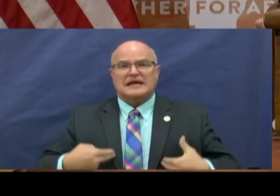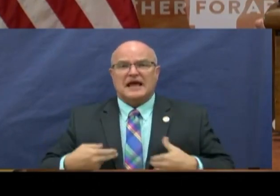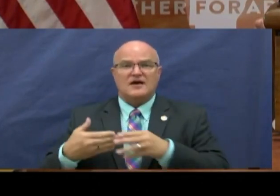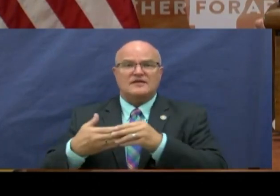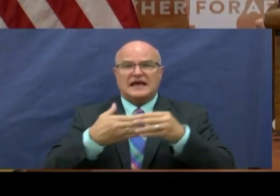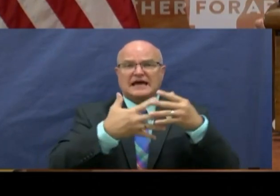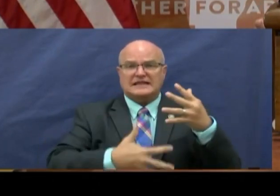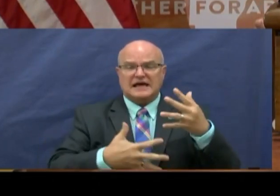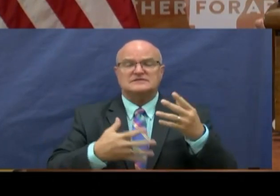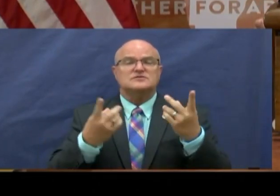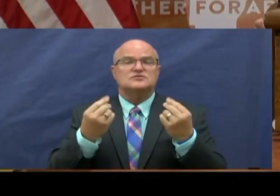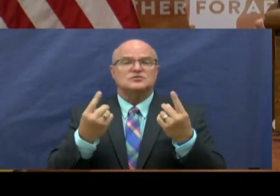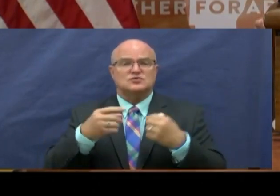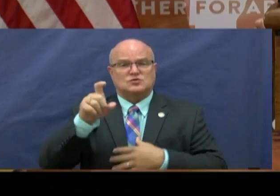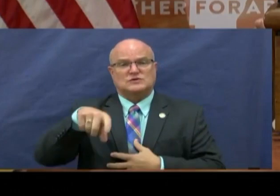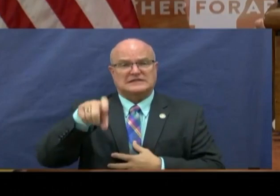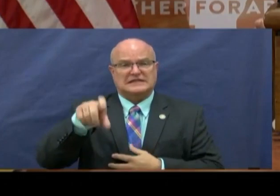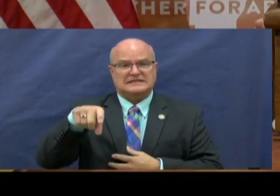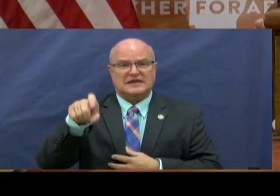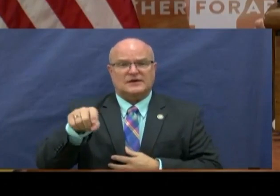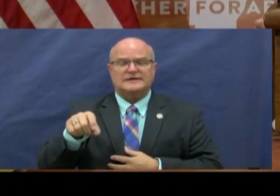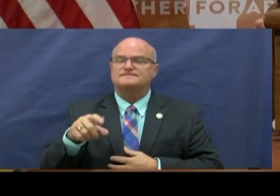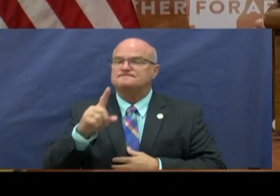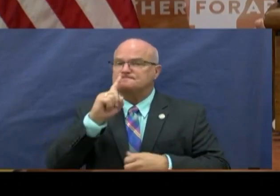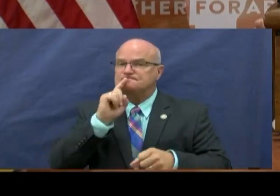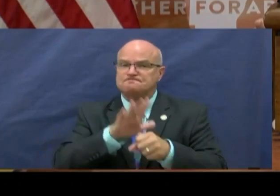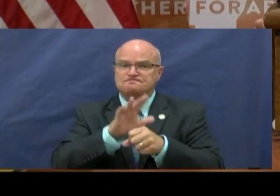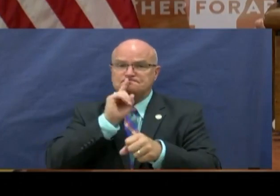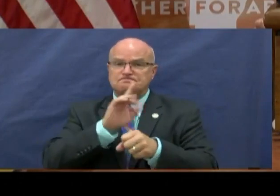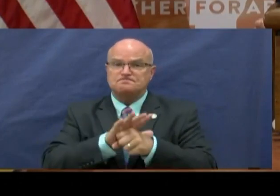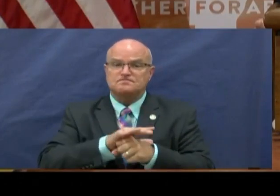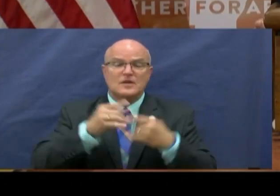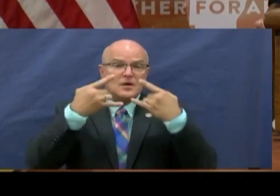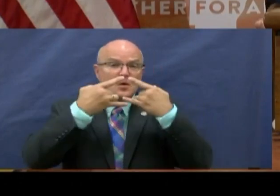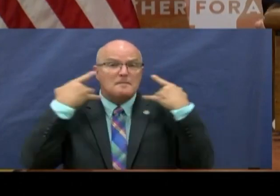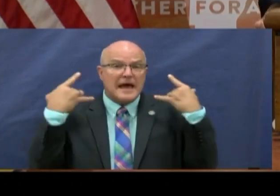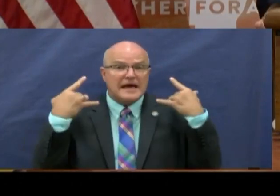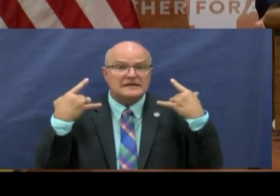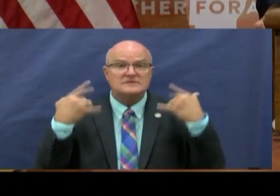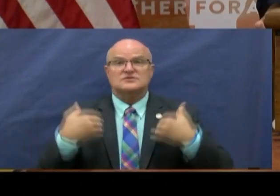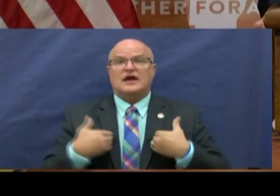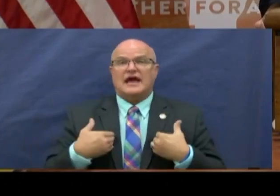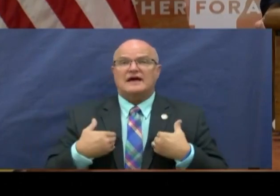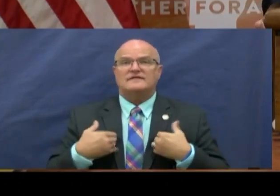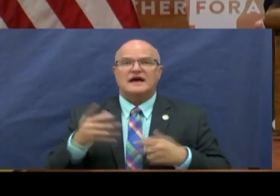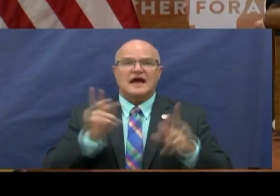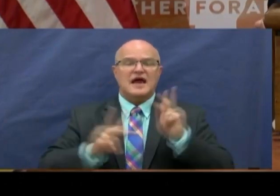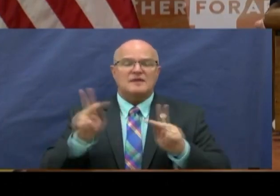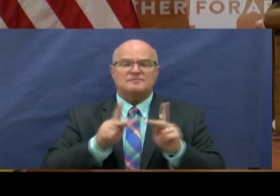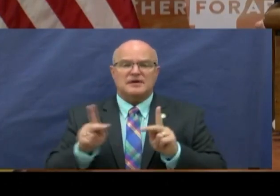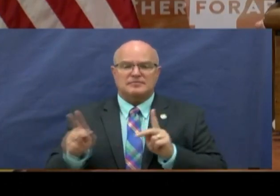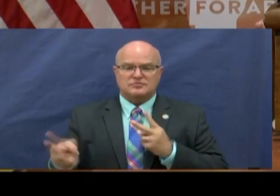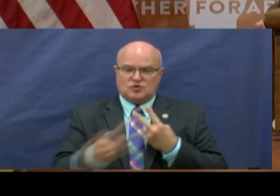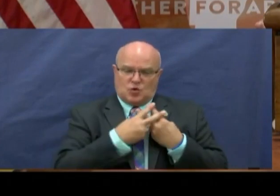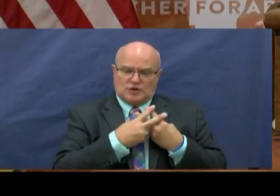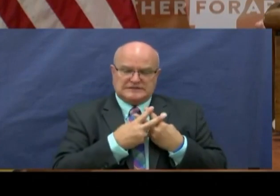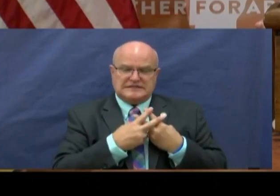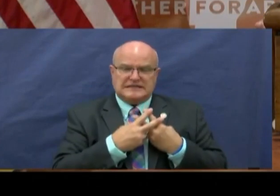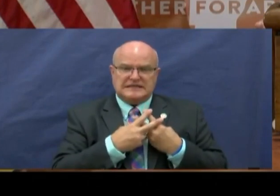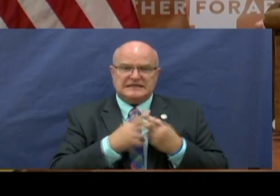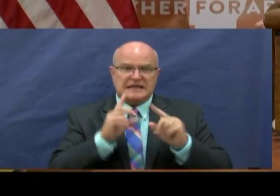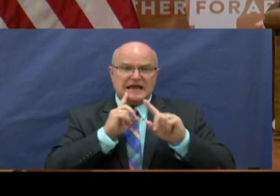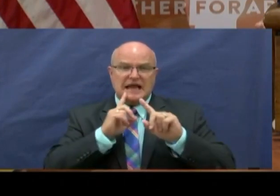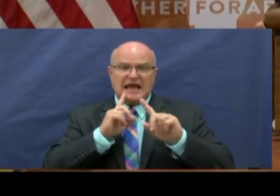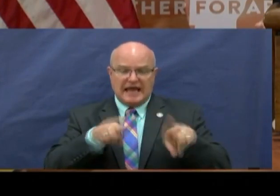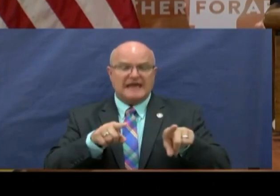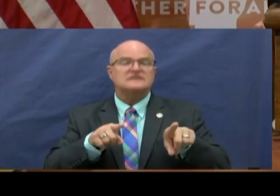is necessary. And I want to assure everyone that when you wear a mask, and everyone who quarantines and answers the